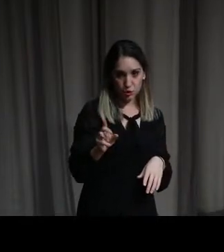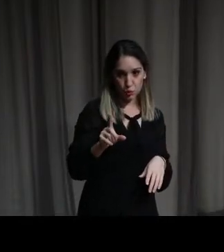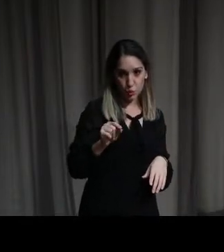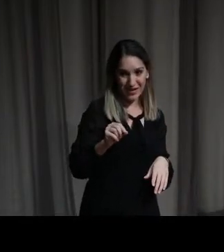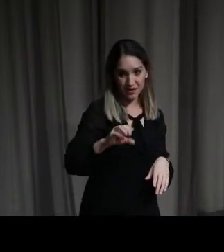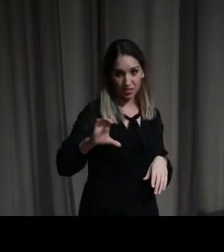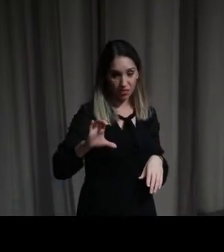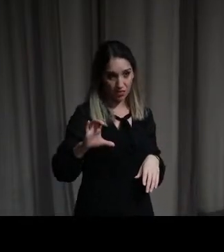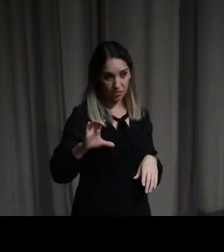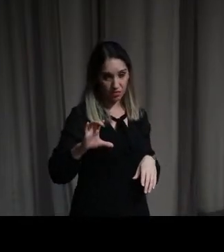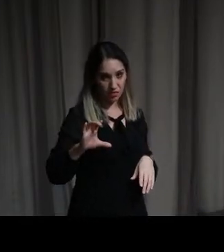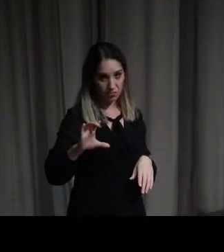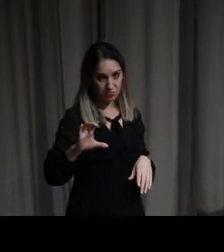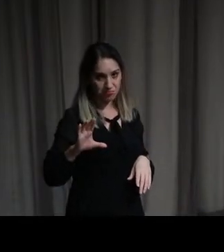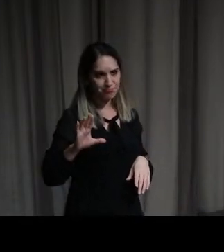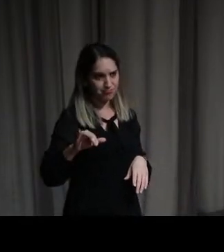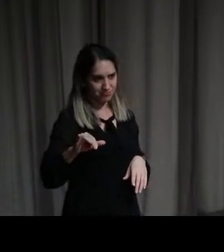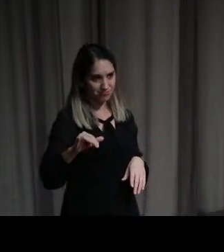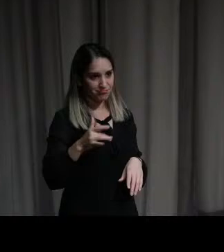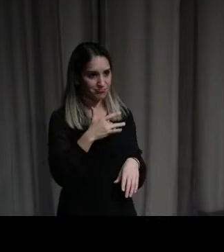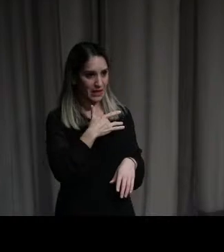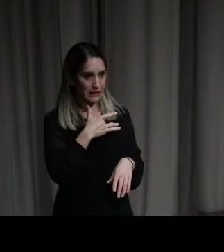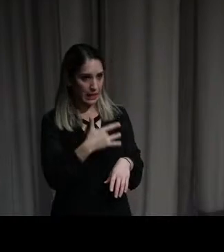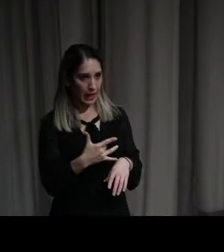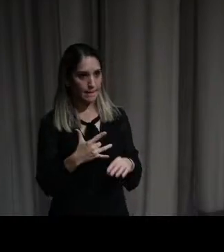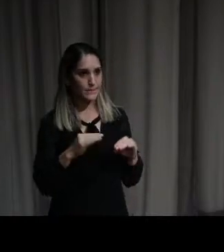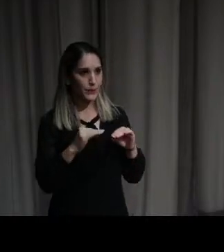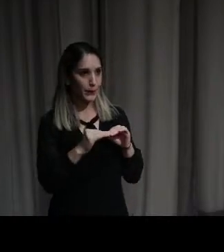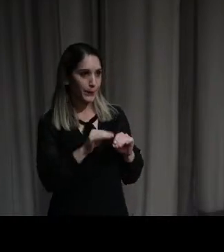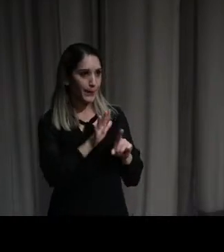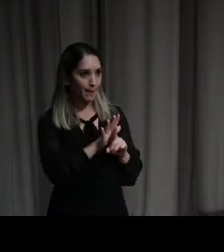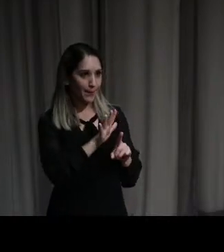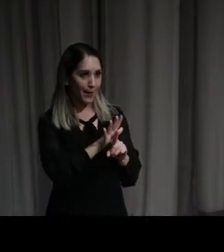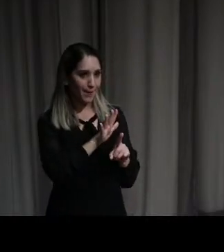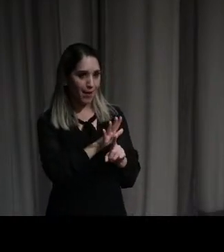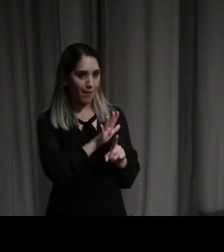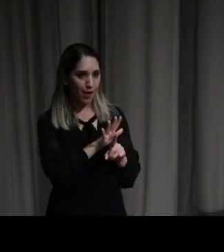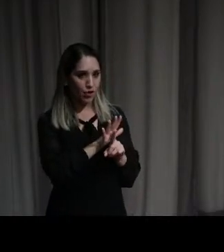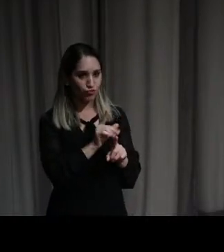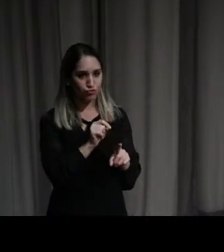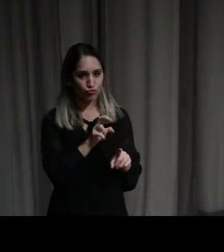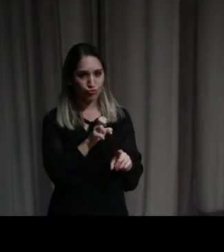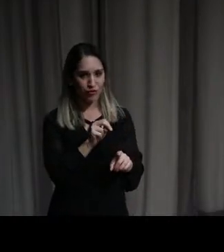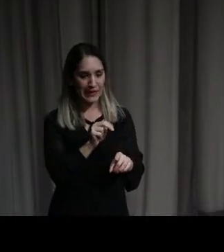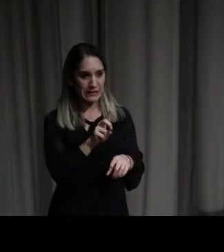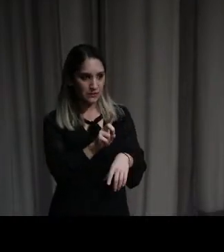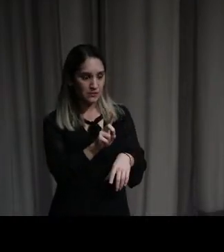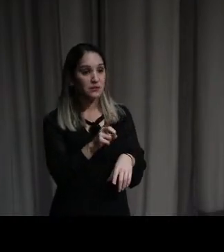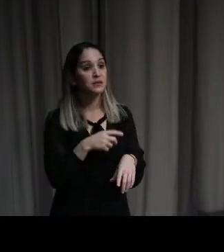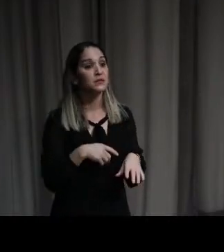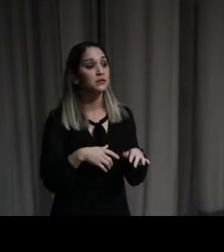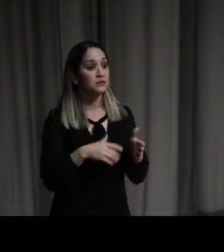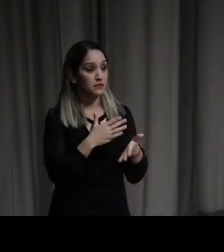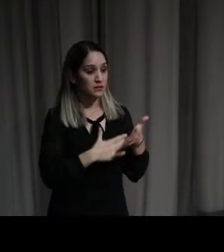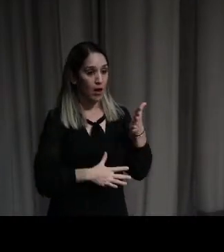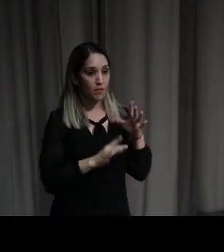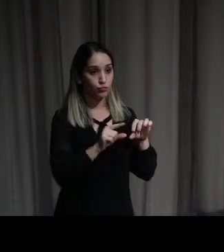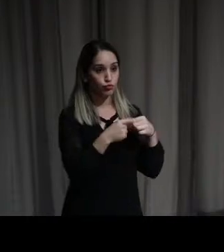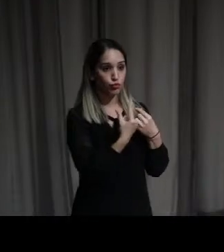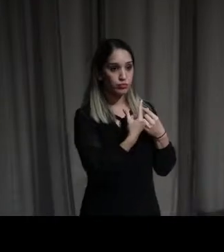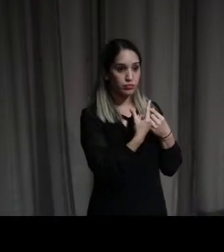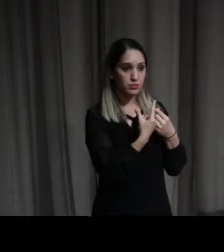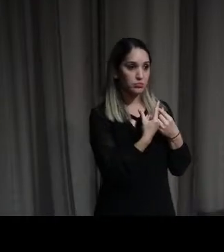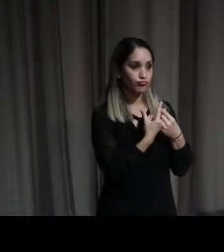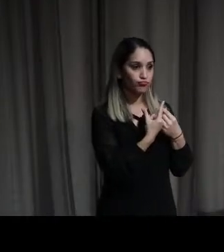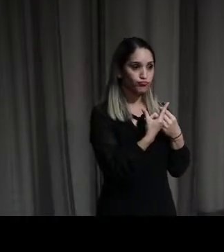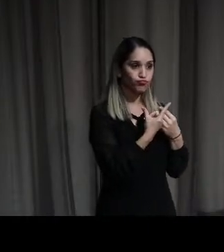movements, that they become very trendy, and that there are different groups that emerge and they take the